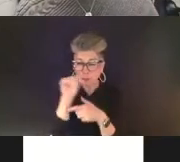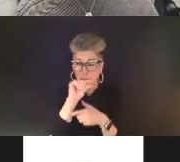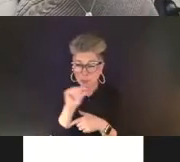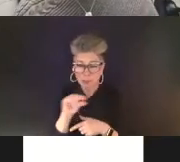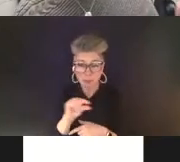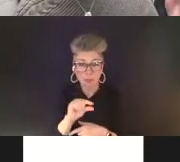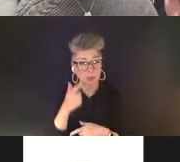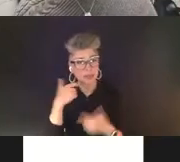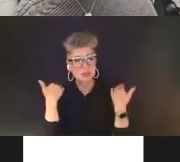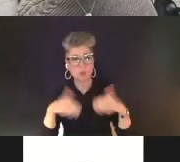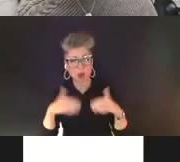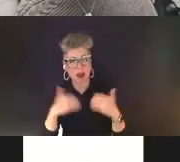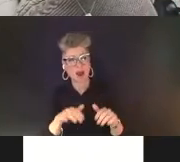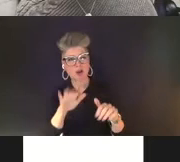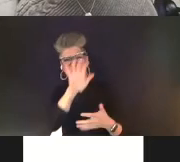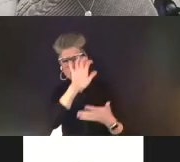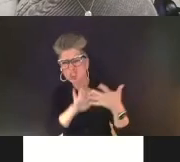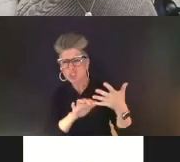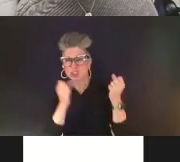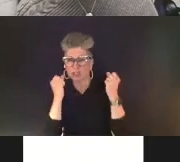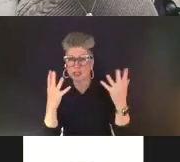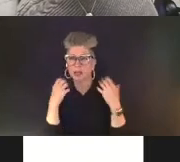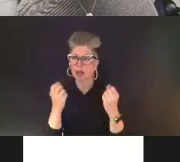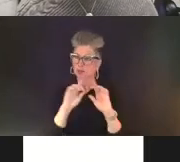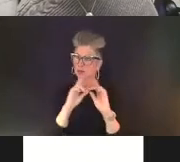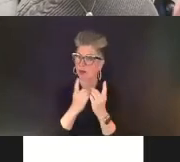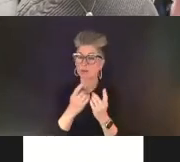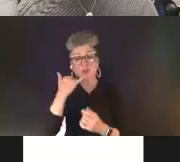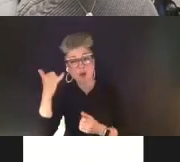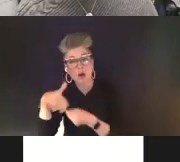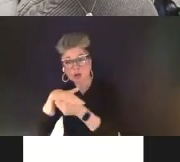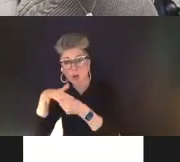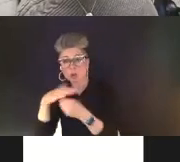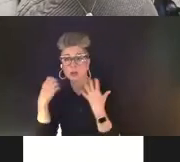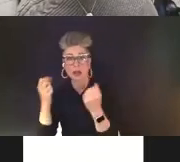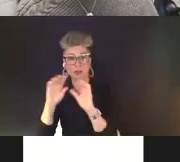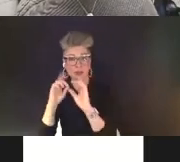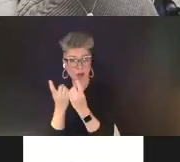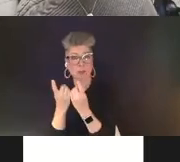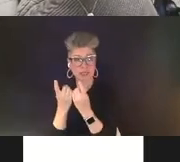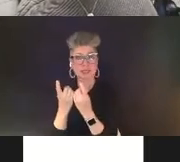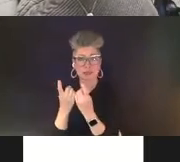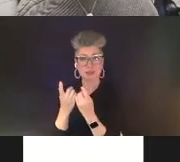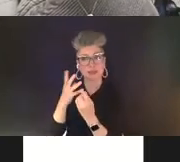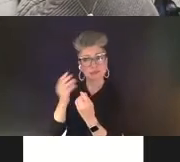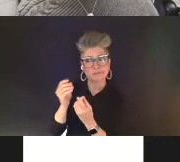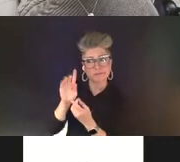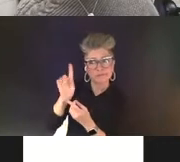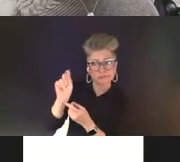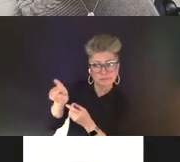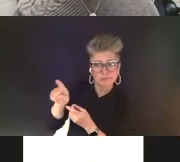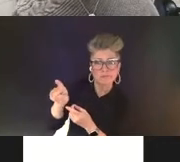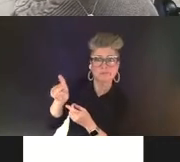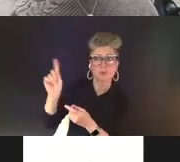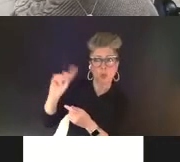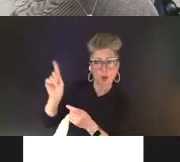health departments. So you can absolutely call your local health department and help, or you can get some information from them to get